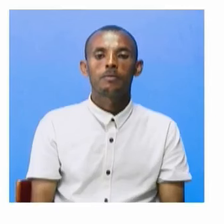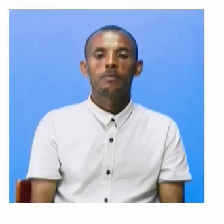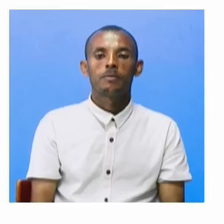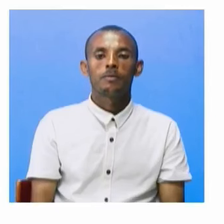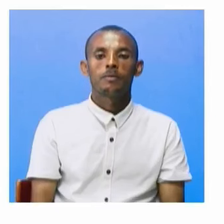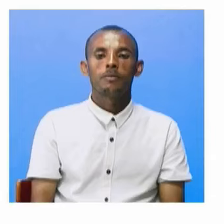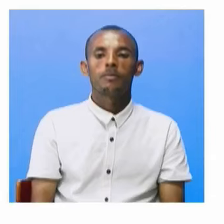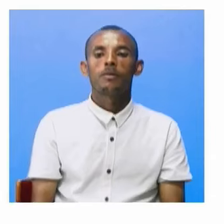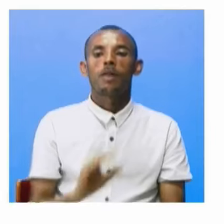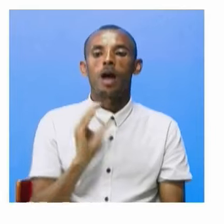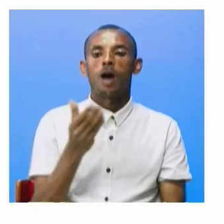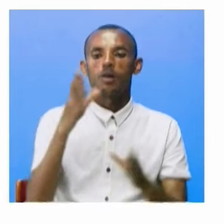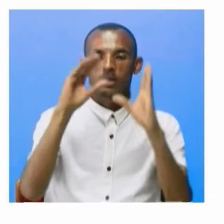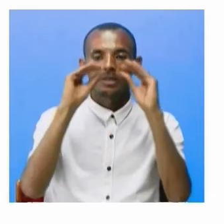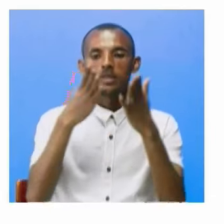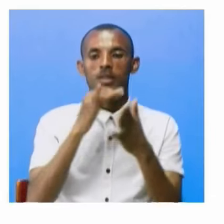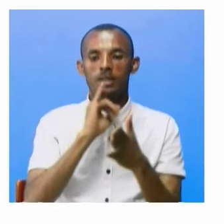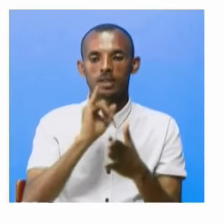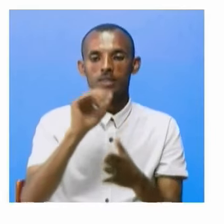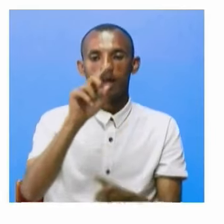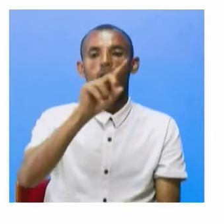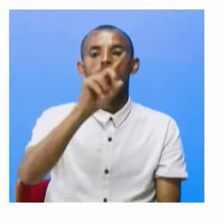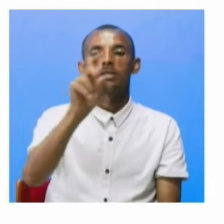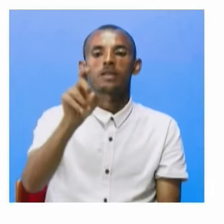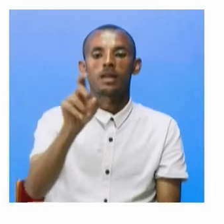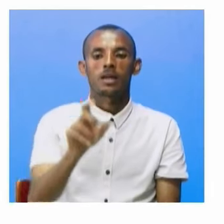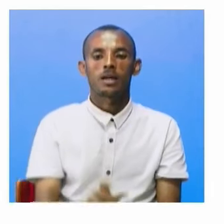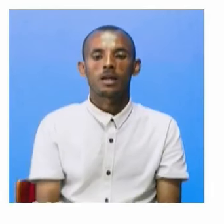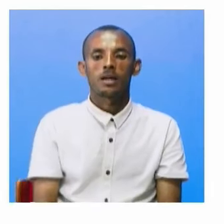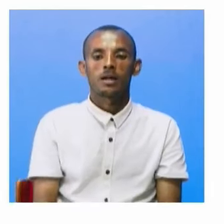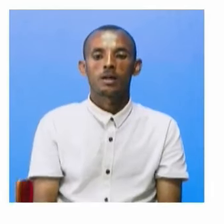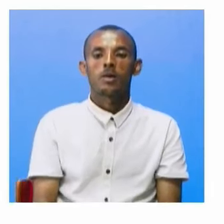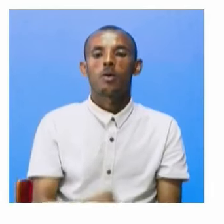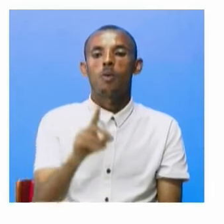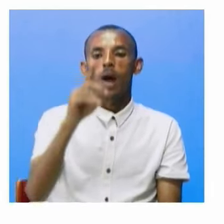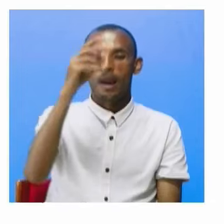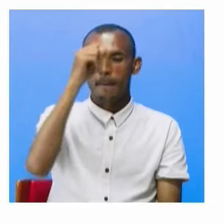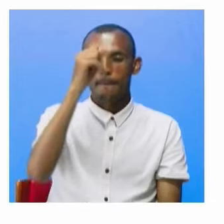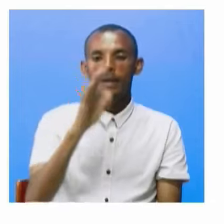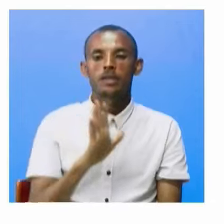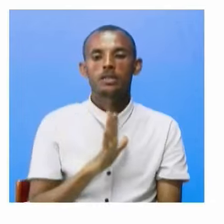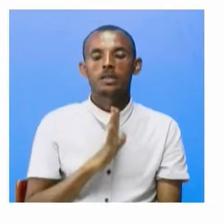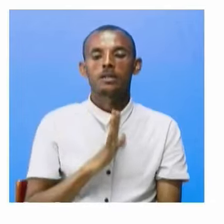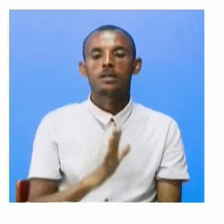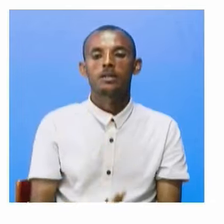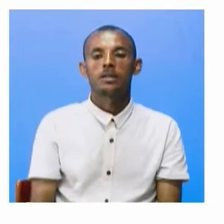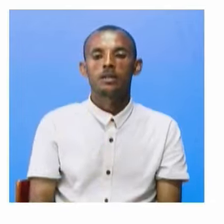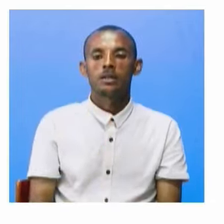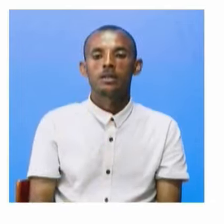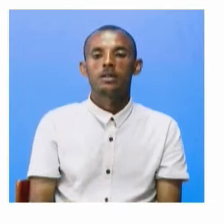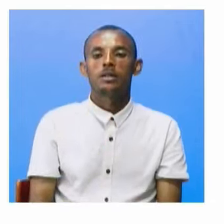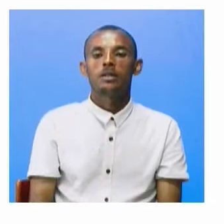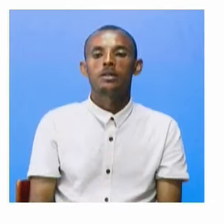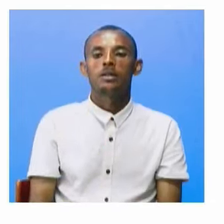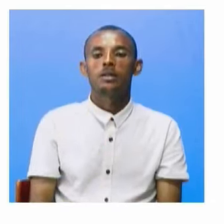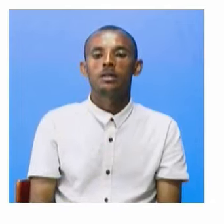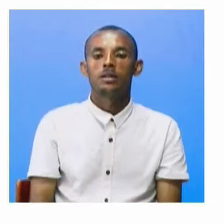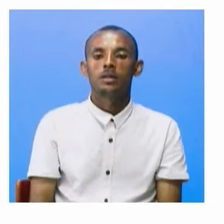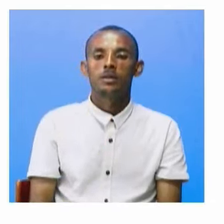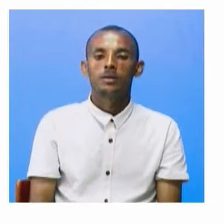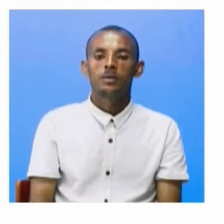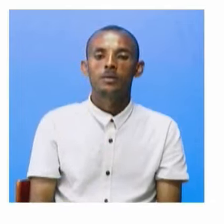since our teacher is simply asking for one person, yeah? For one person, then